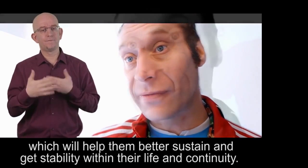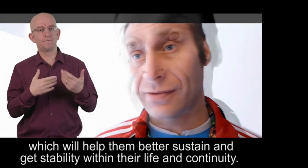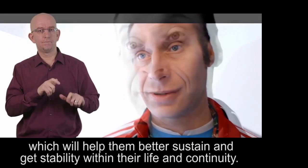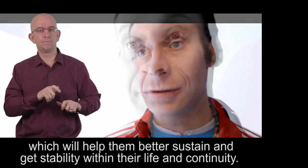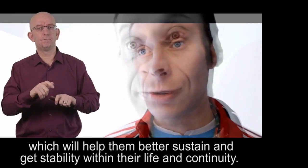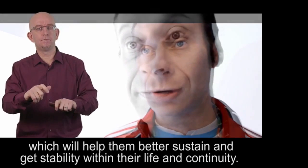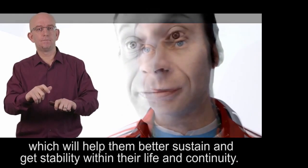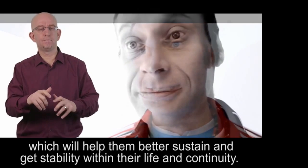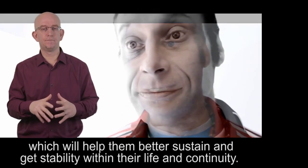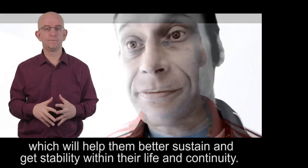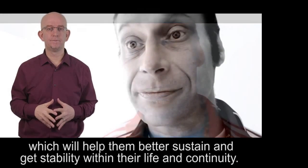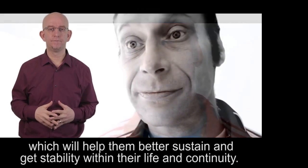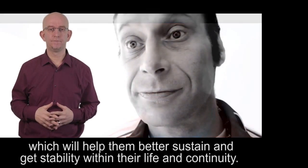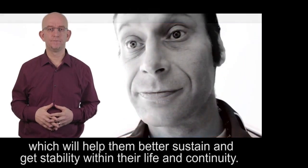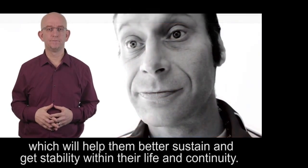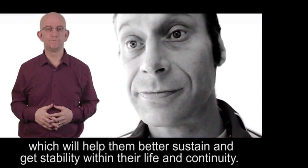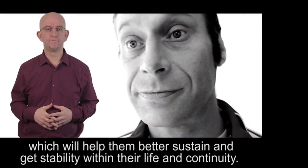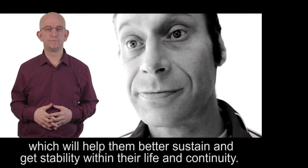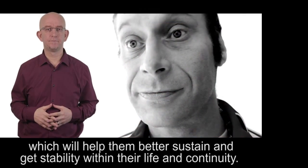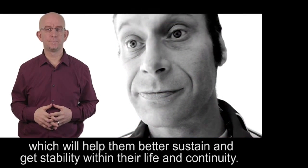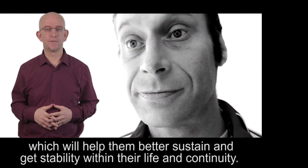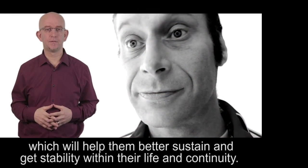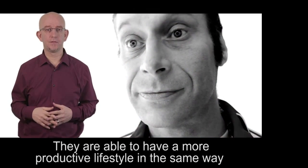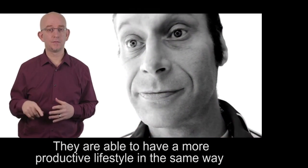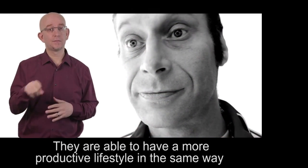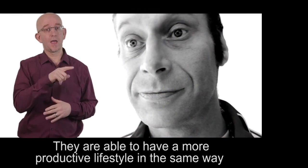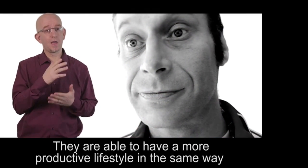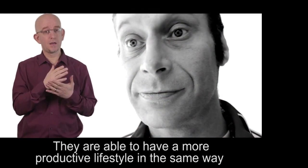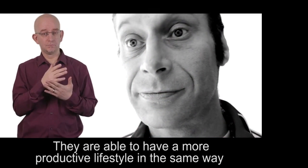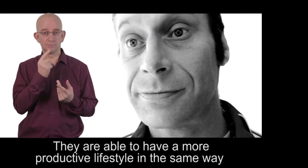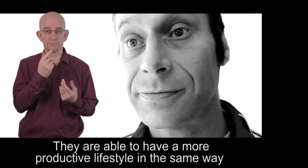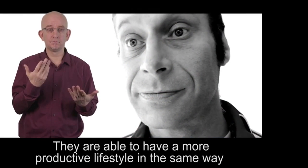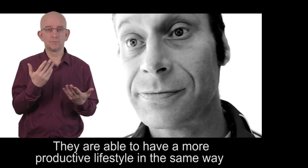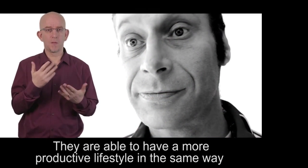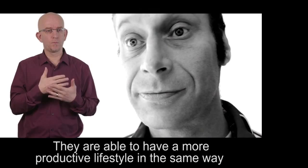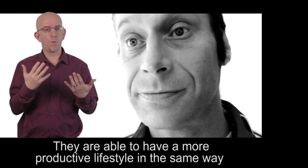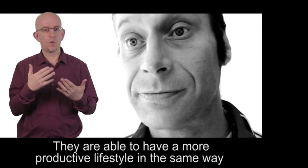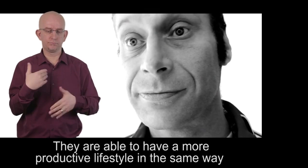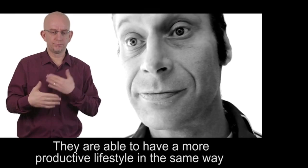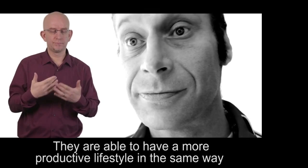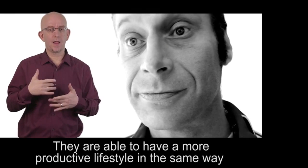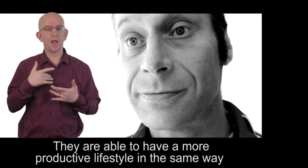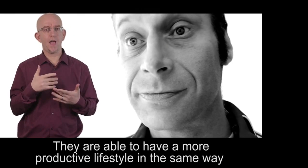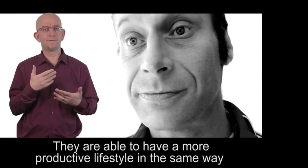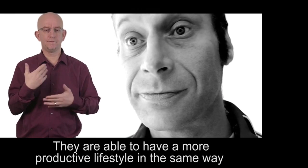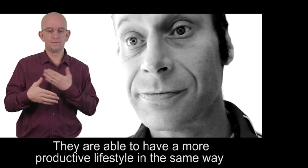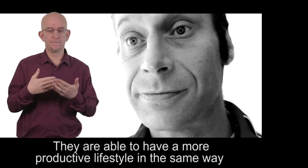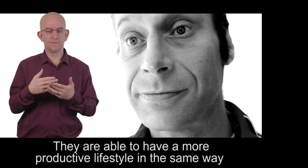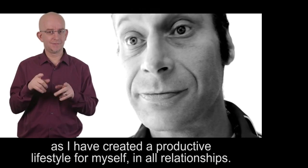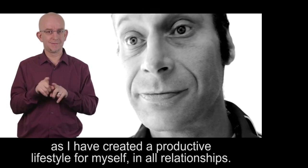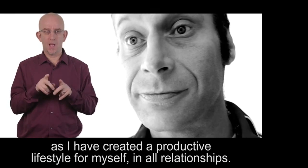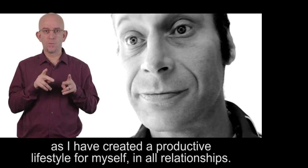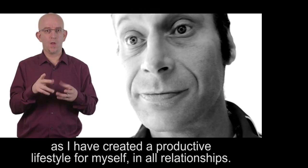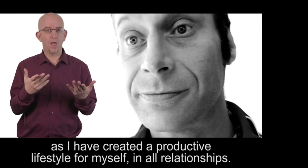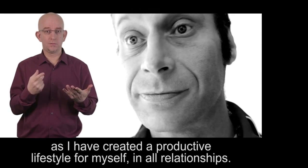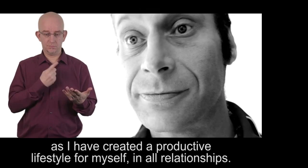their life and continuity so they're able to have more of a productive lifestyle as I've created a lifestyle for myself